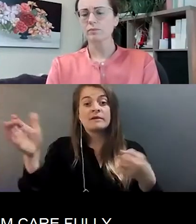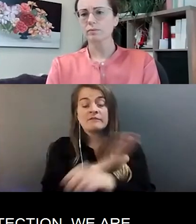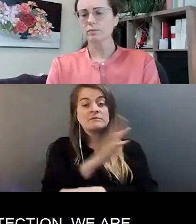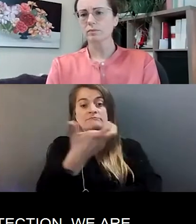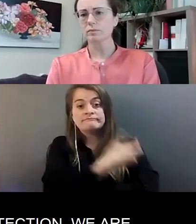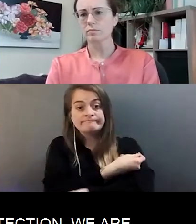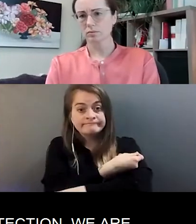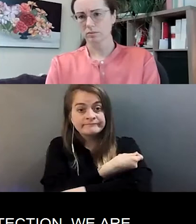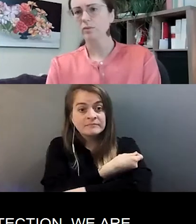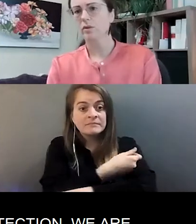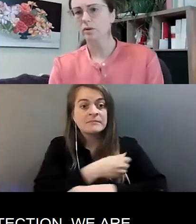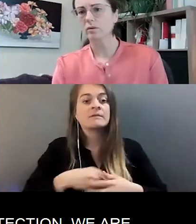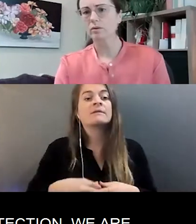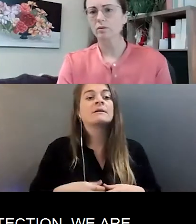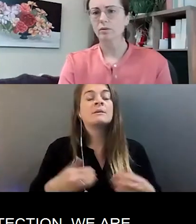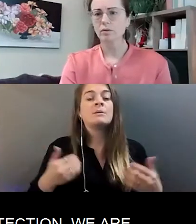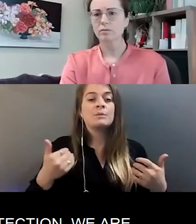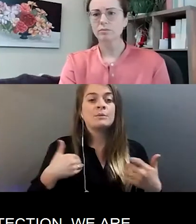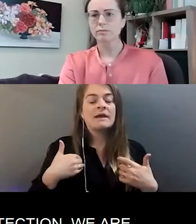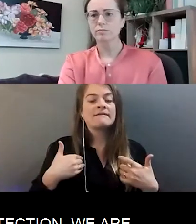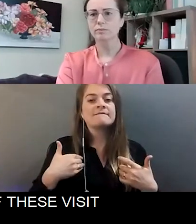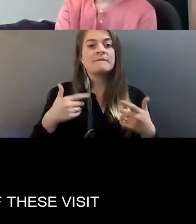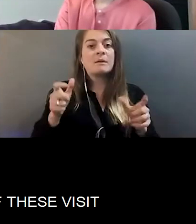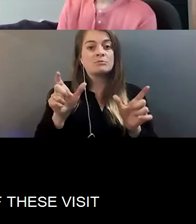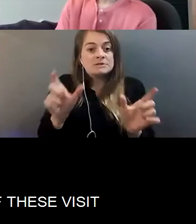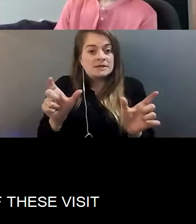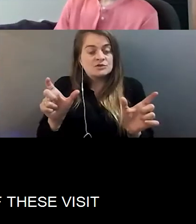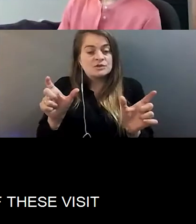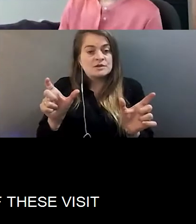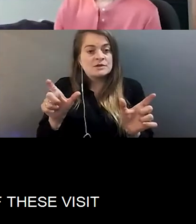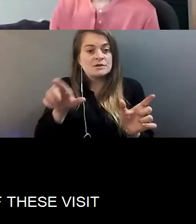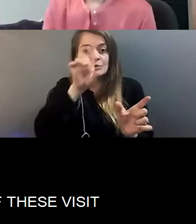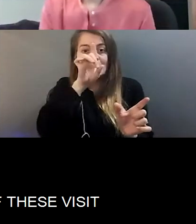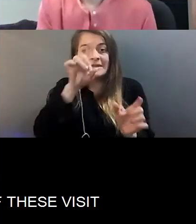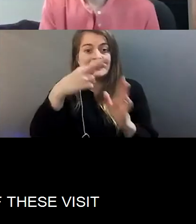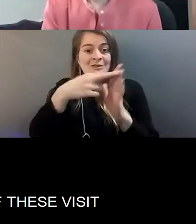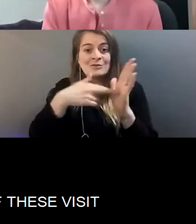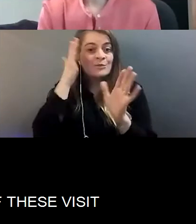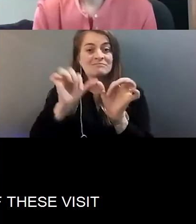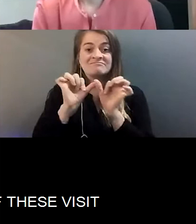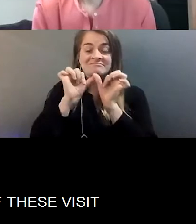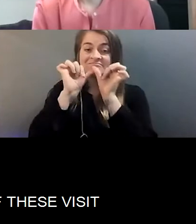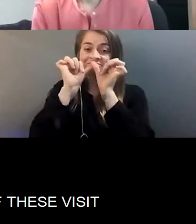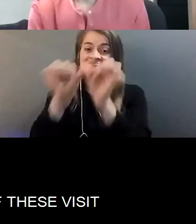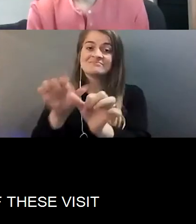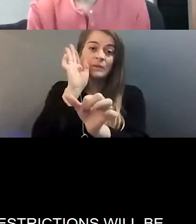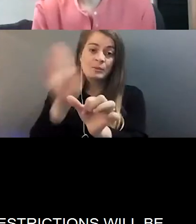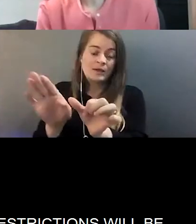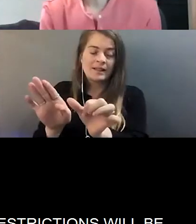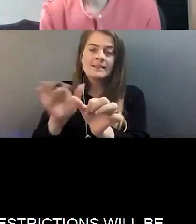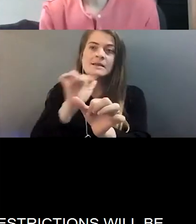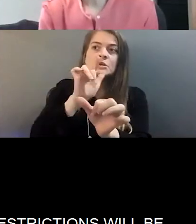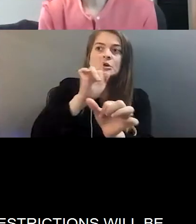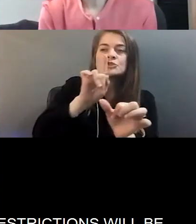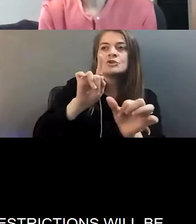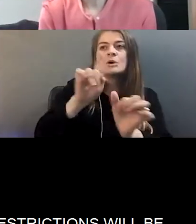is a view of protection, we are not going to see any relaxation of these visit restrictions. And it's unclear to what degree the